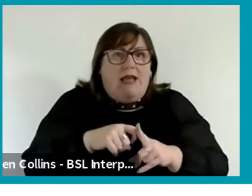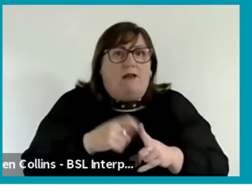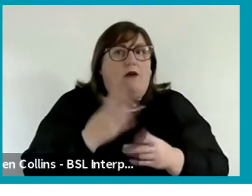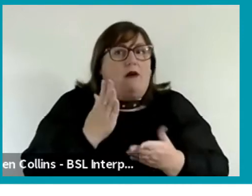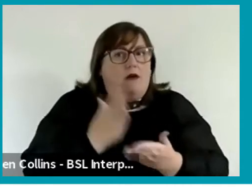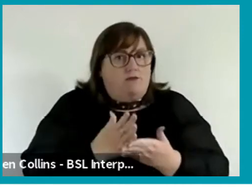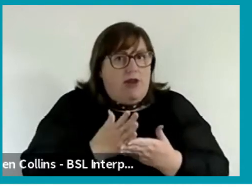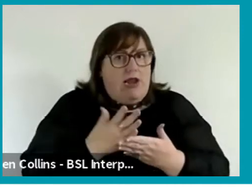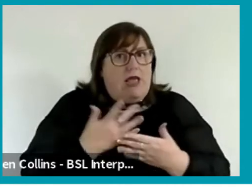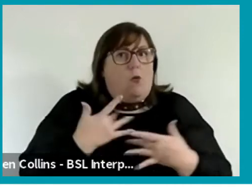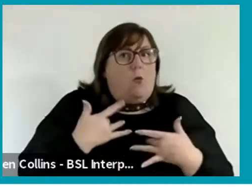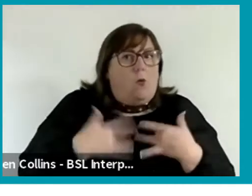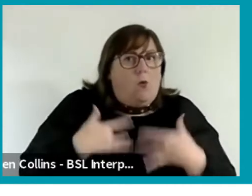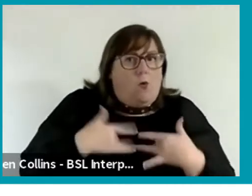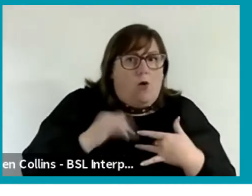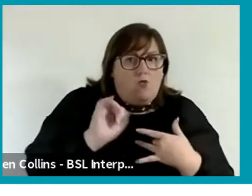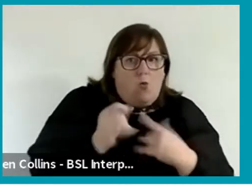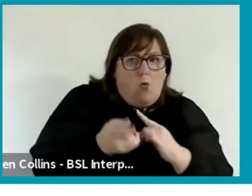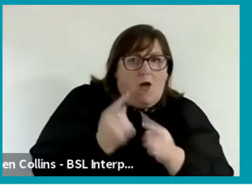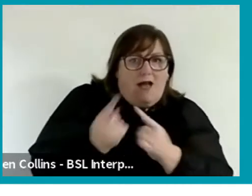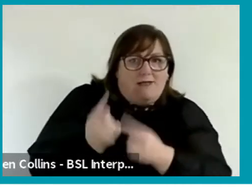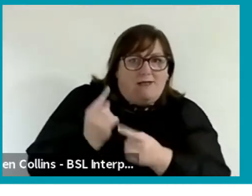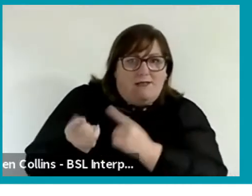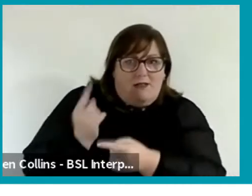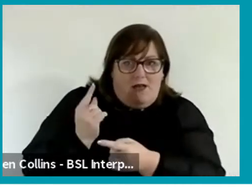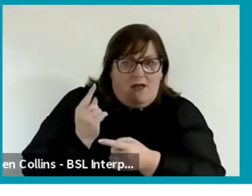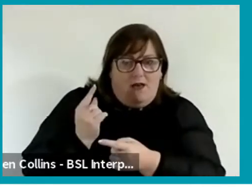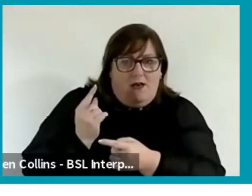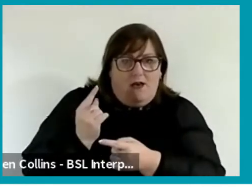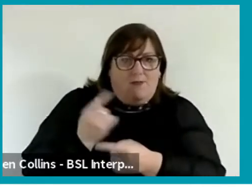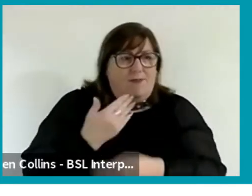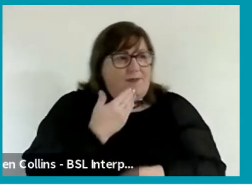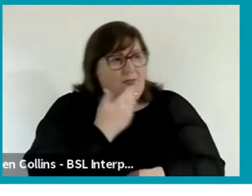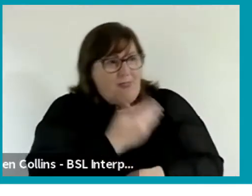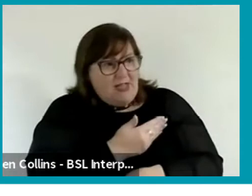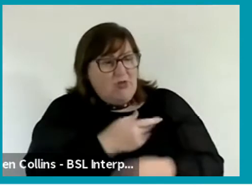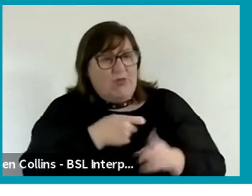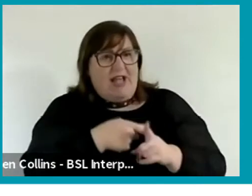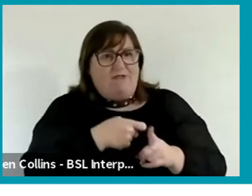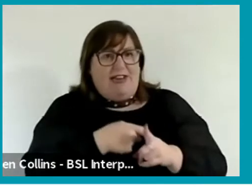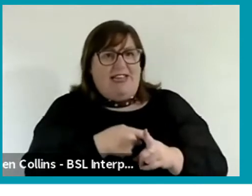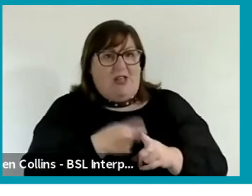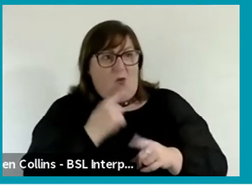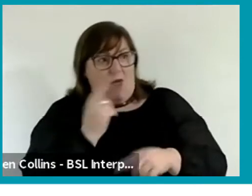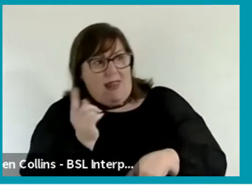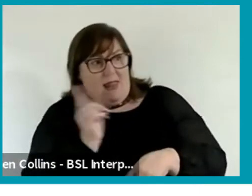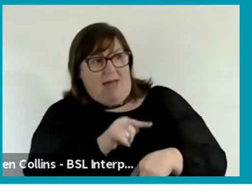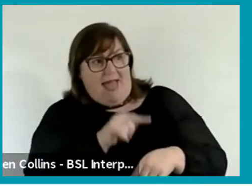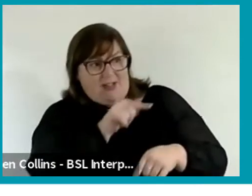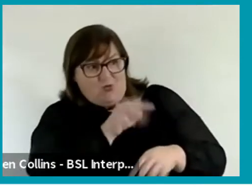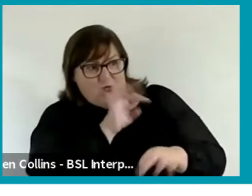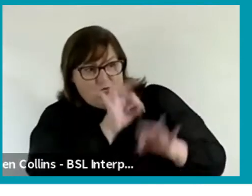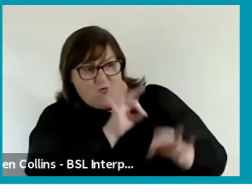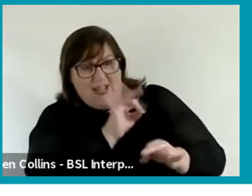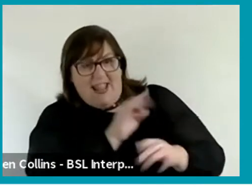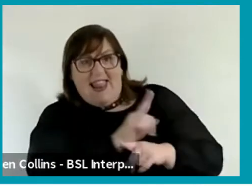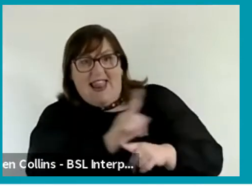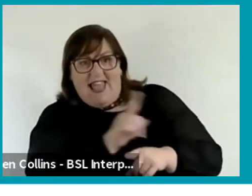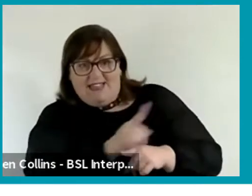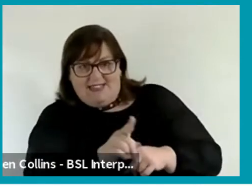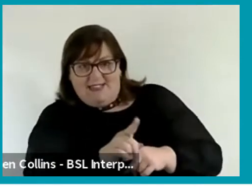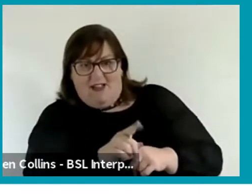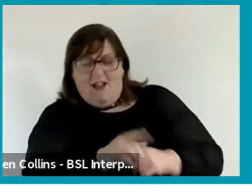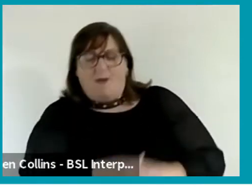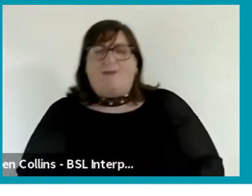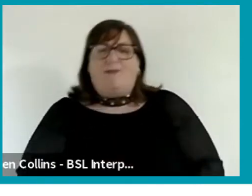really innovative. Thank you so much for sharing this with us. I may want to come back to you a little later and ask you some more questions. But before I move